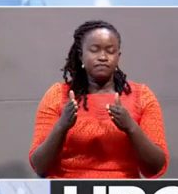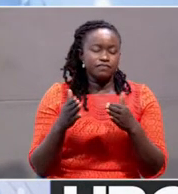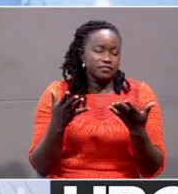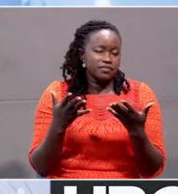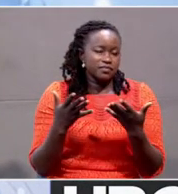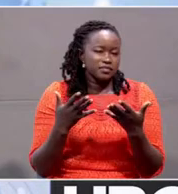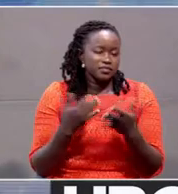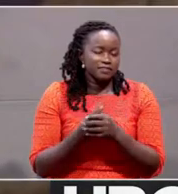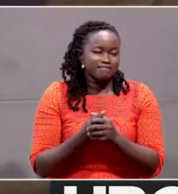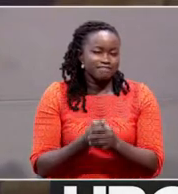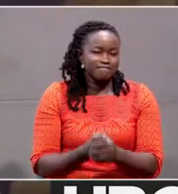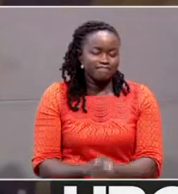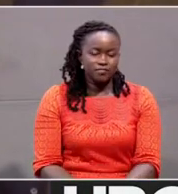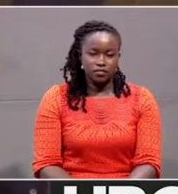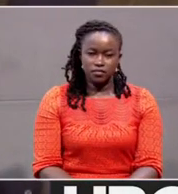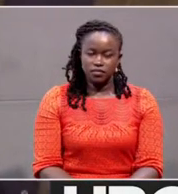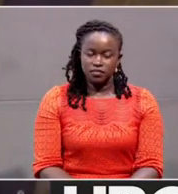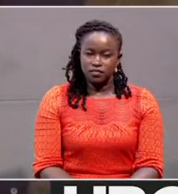District.